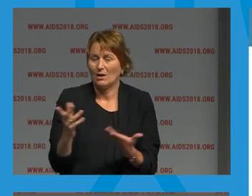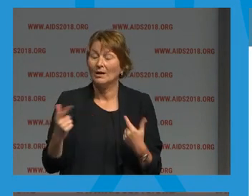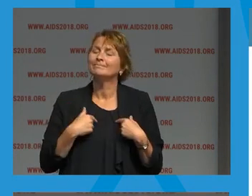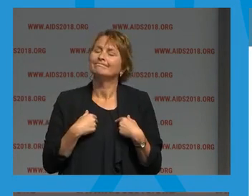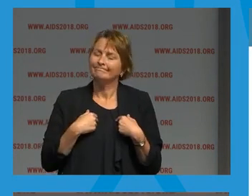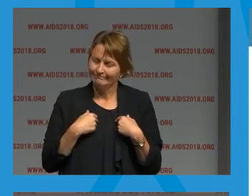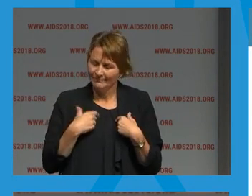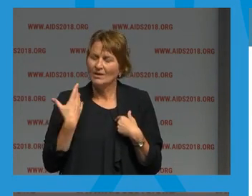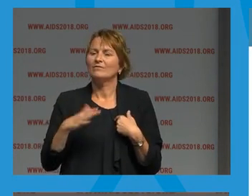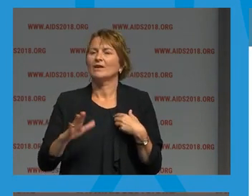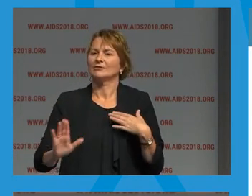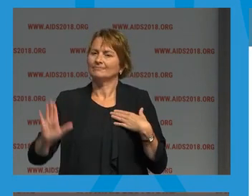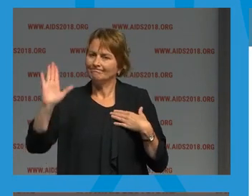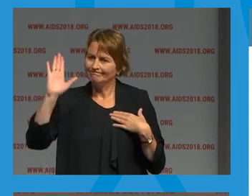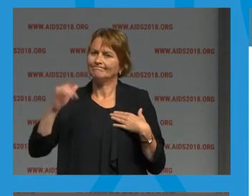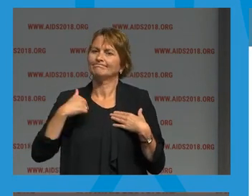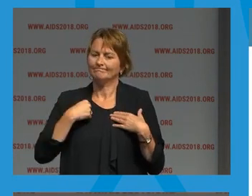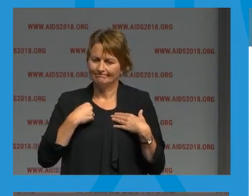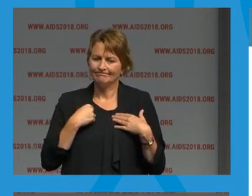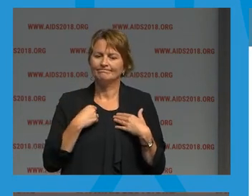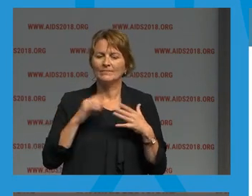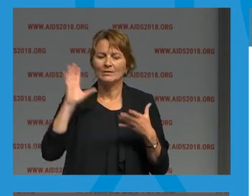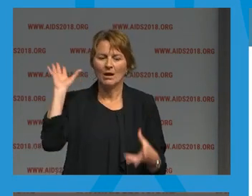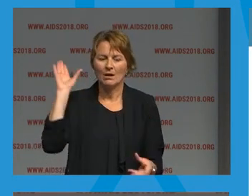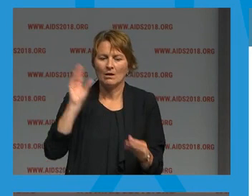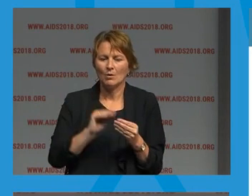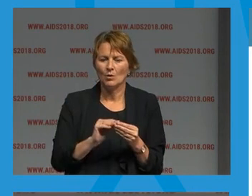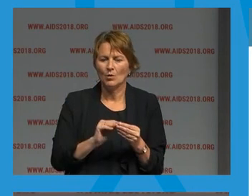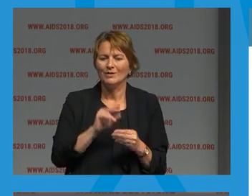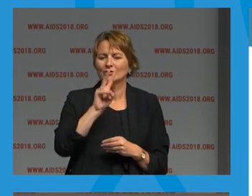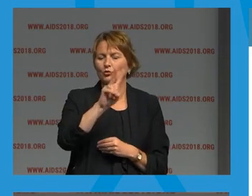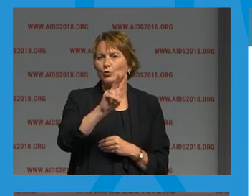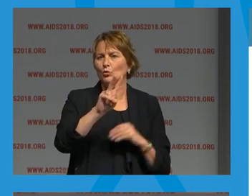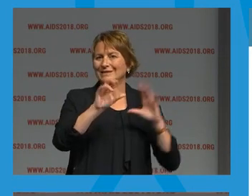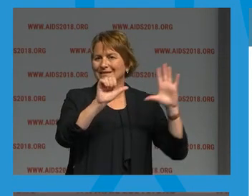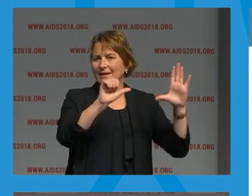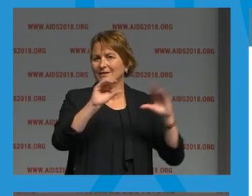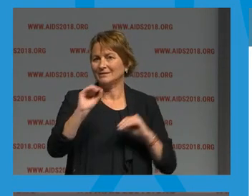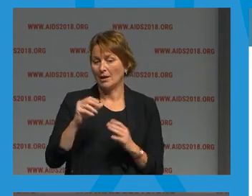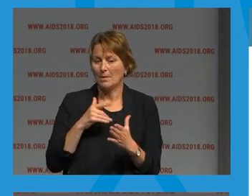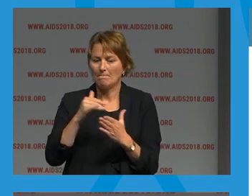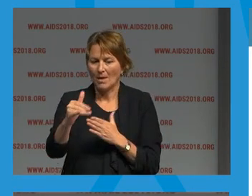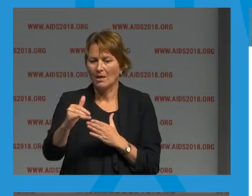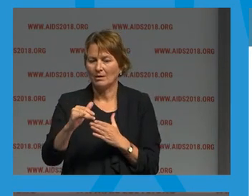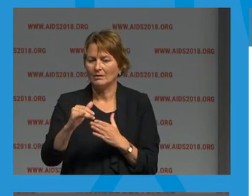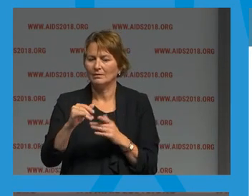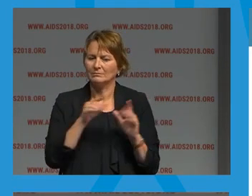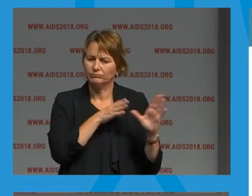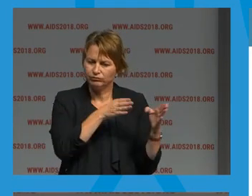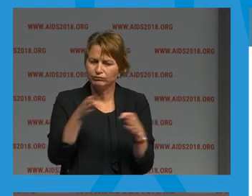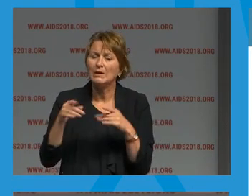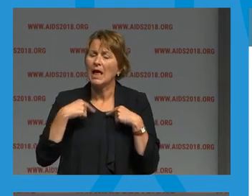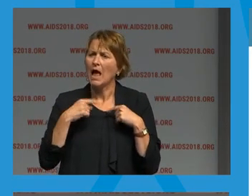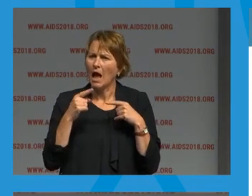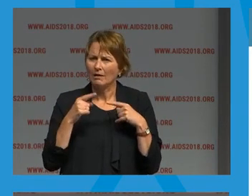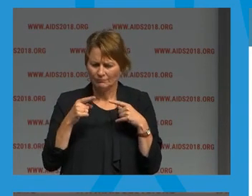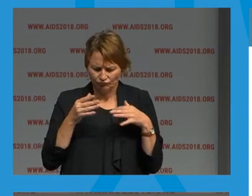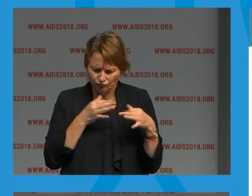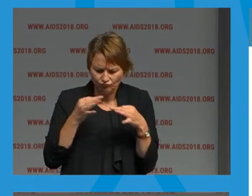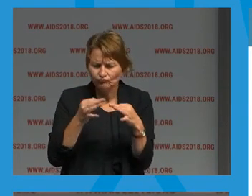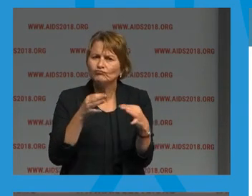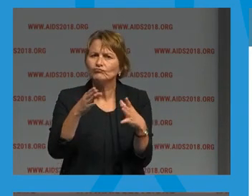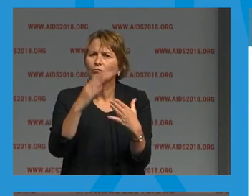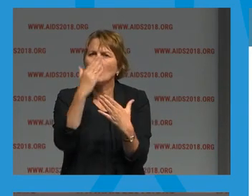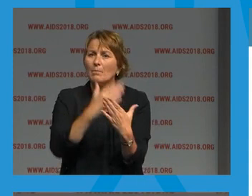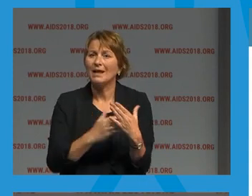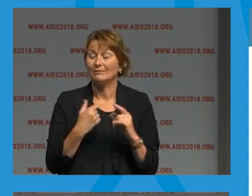have $260 million programmed right now through what we call our country operational plans. But I tell you, for the last 2 years,